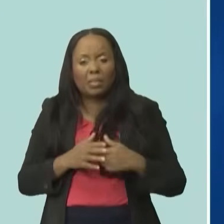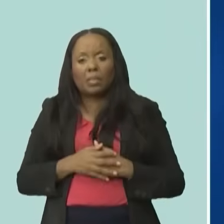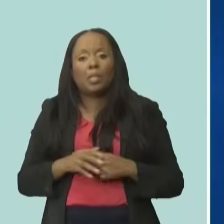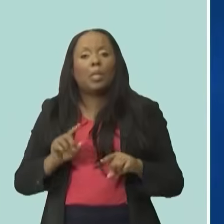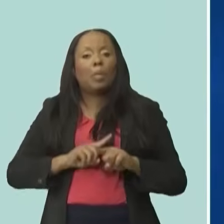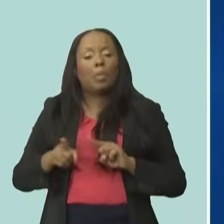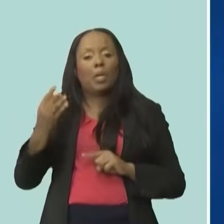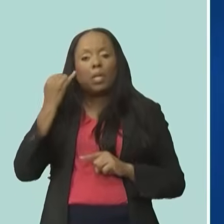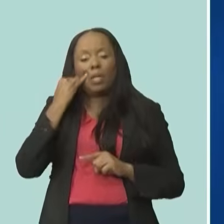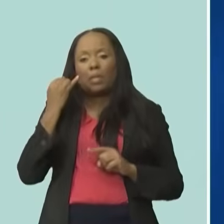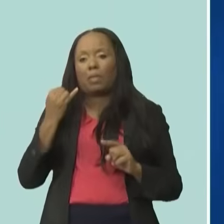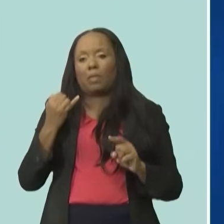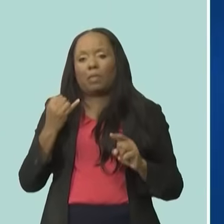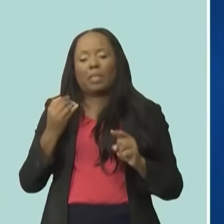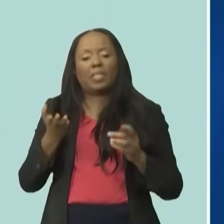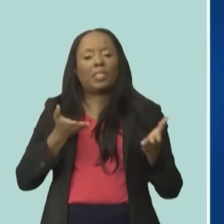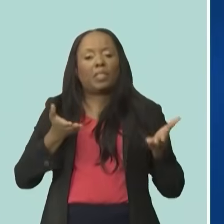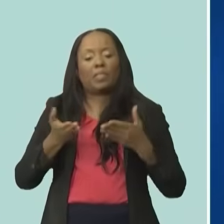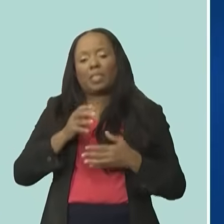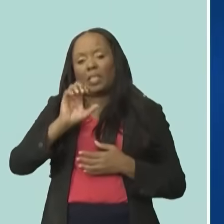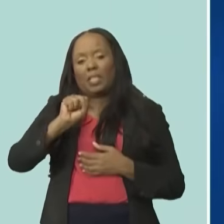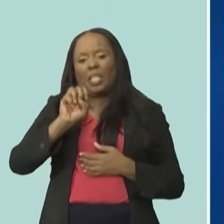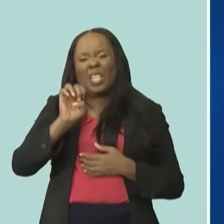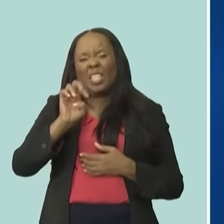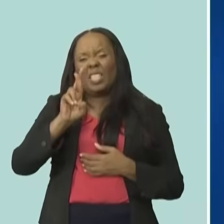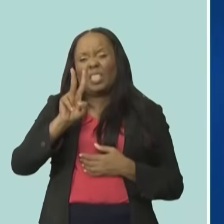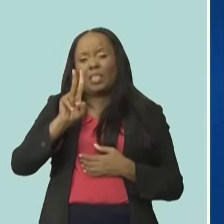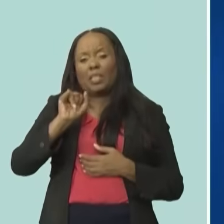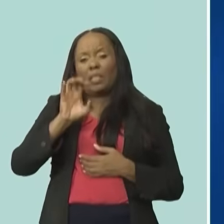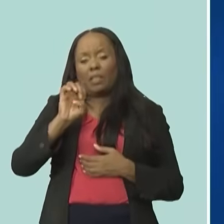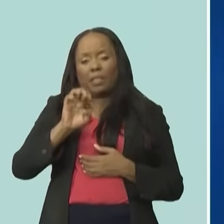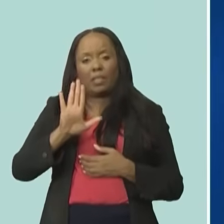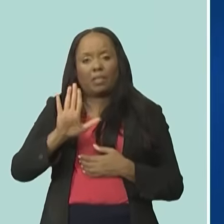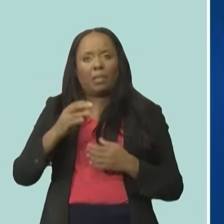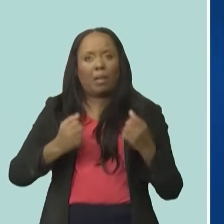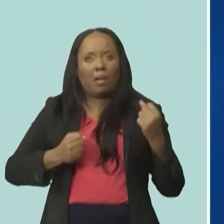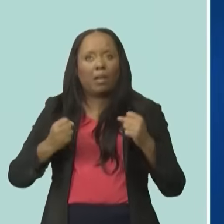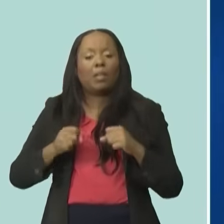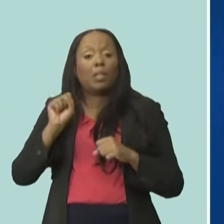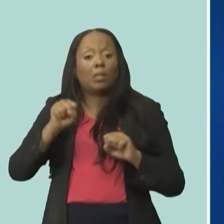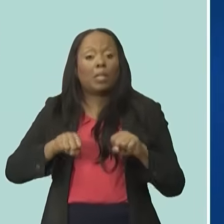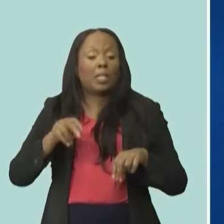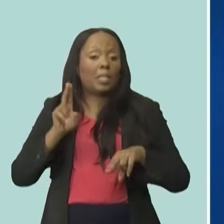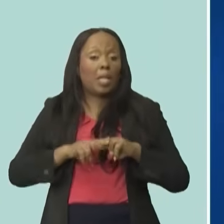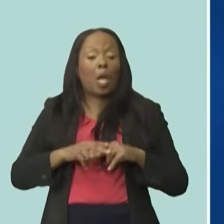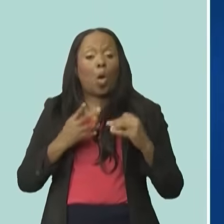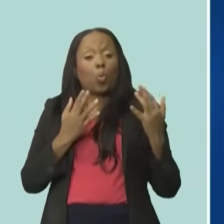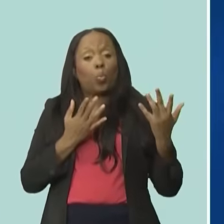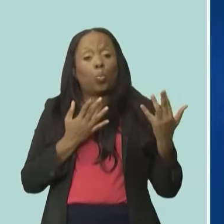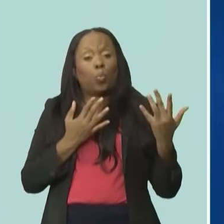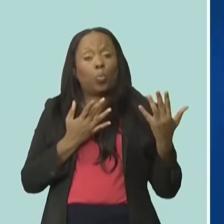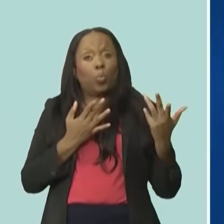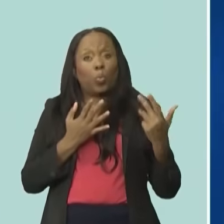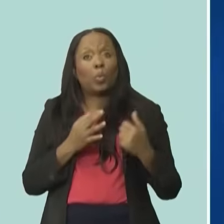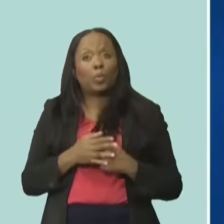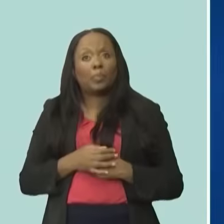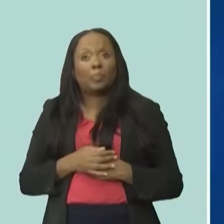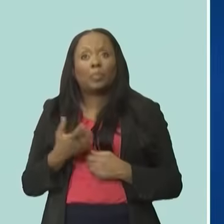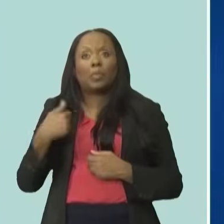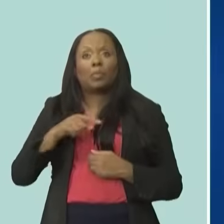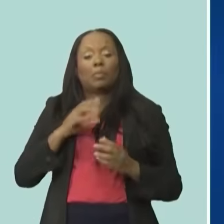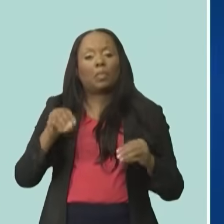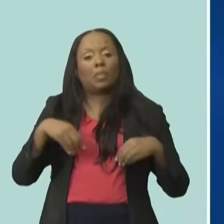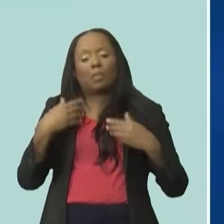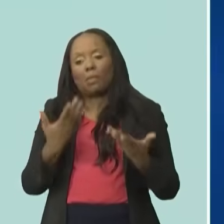turnarounds in 30 minutes to an hour. We have a concierge lounge here where you can wait while your vehicle is being serviced. We provide you